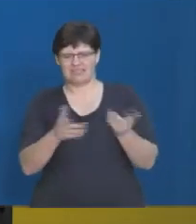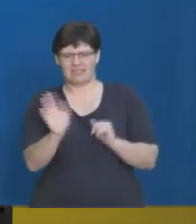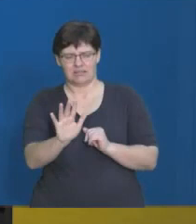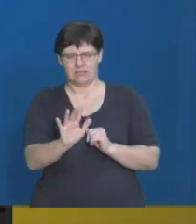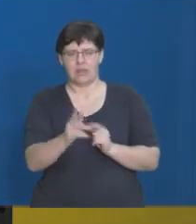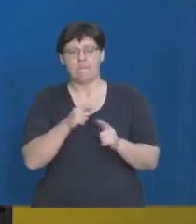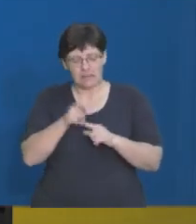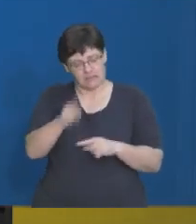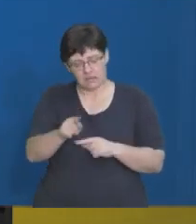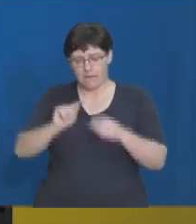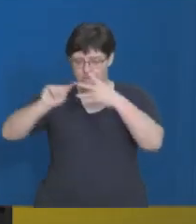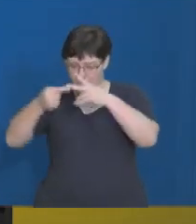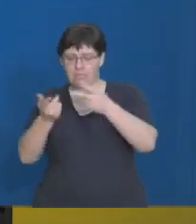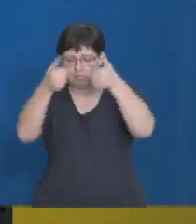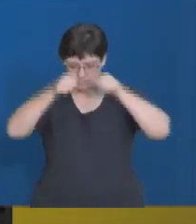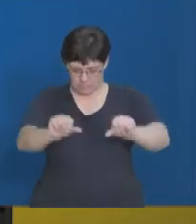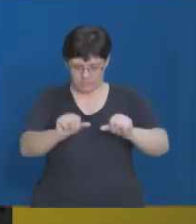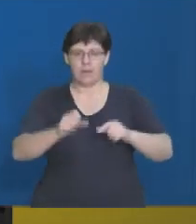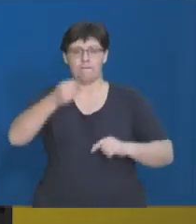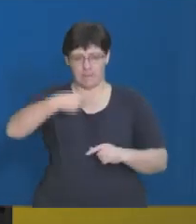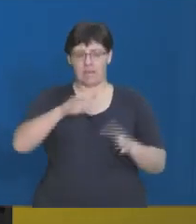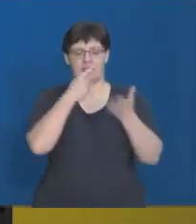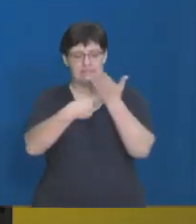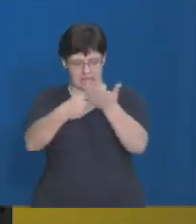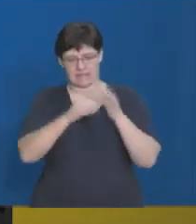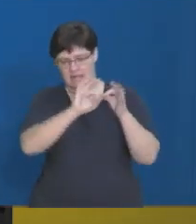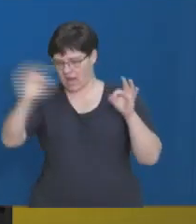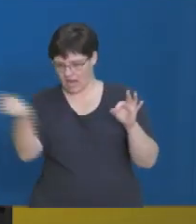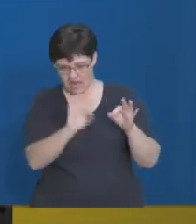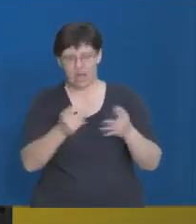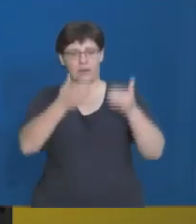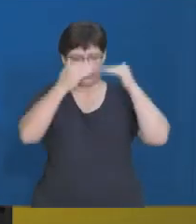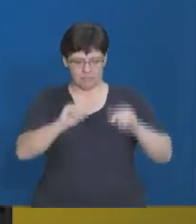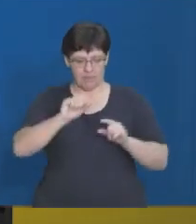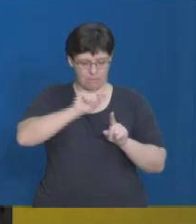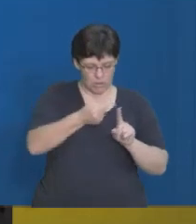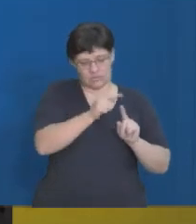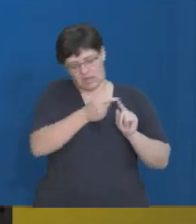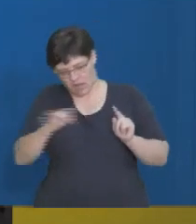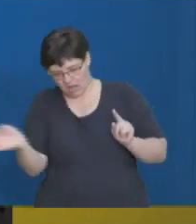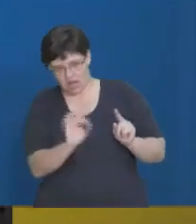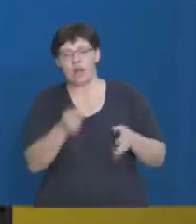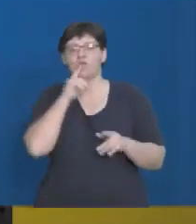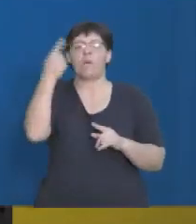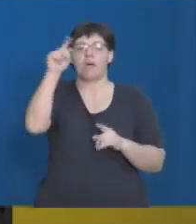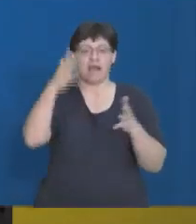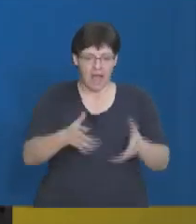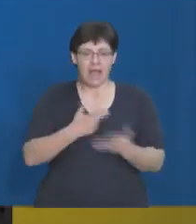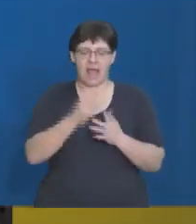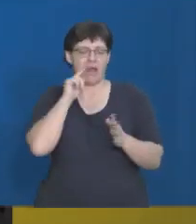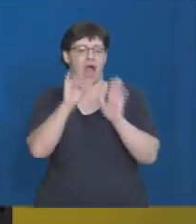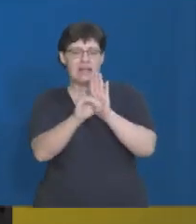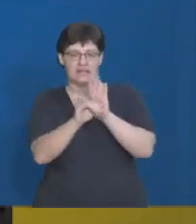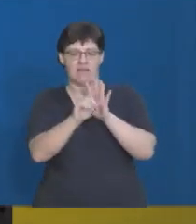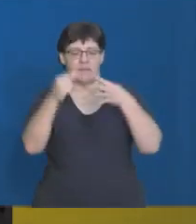full stop there, go to the next line, and begin another discussion. This makes it easy for the markers to be able to identify your points so